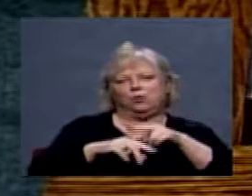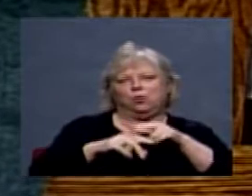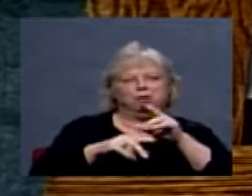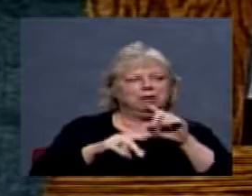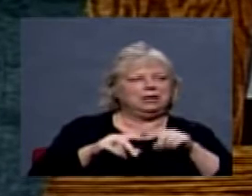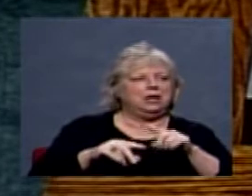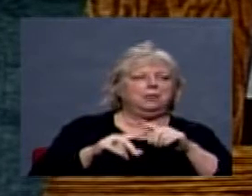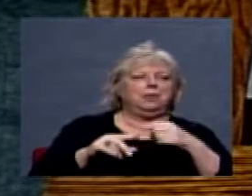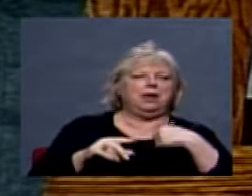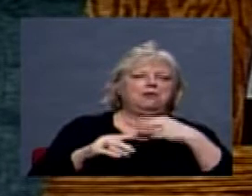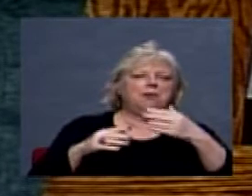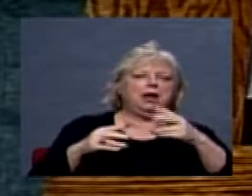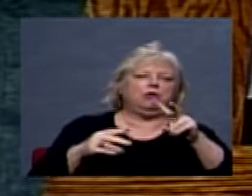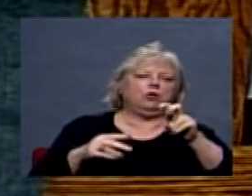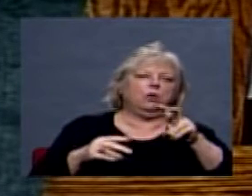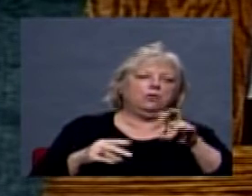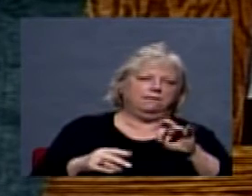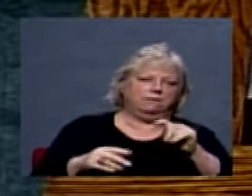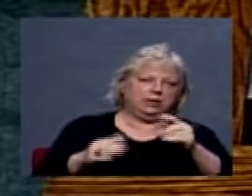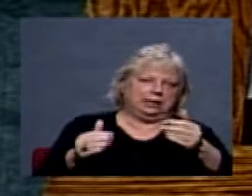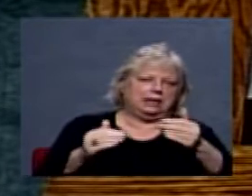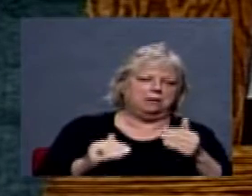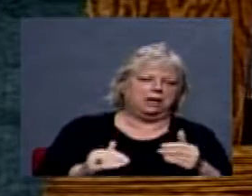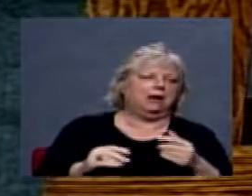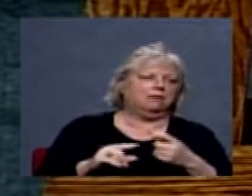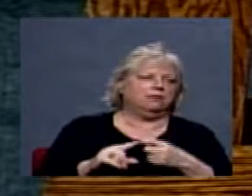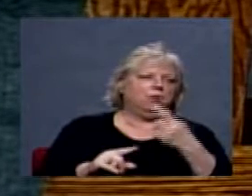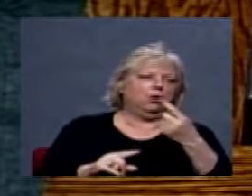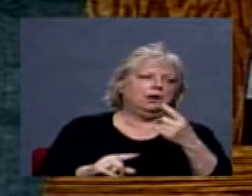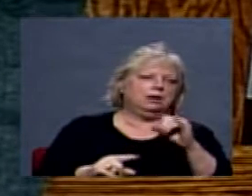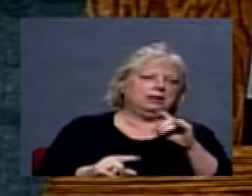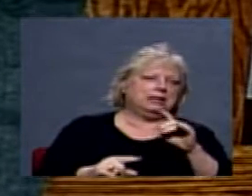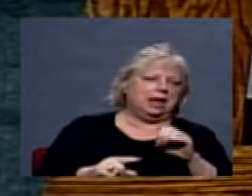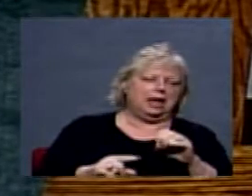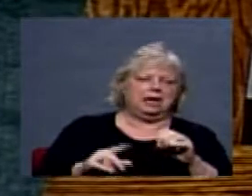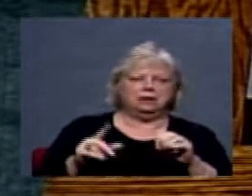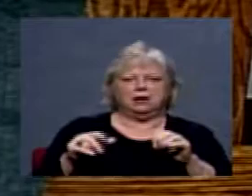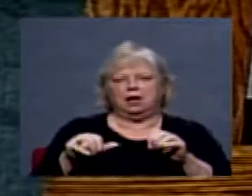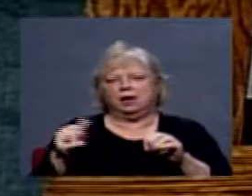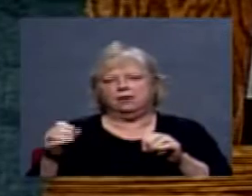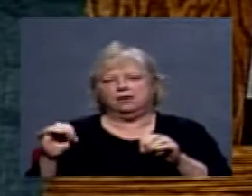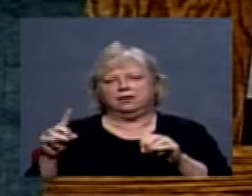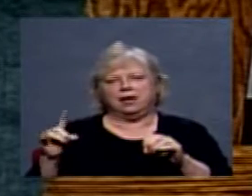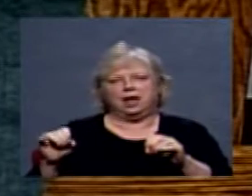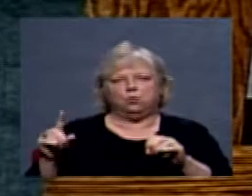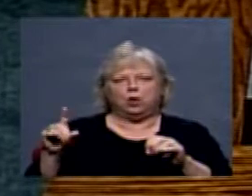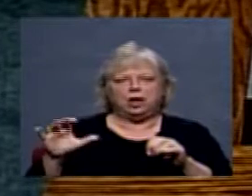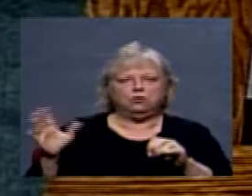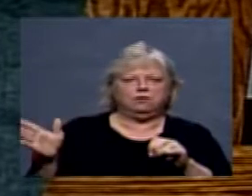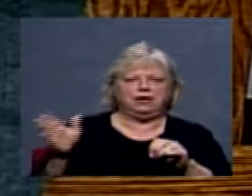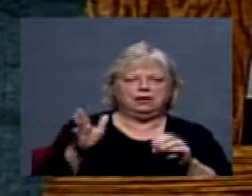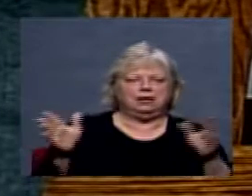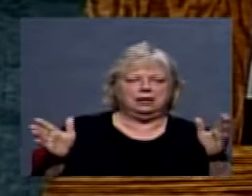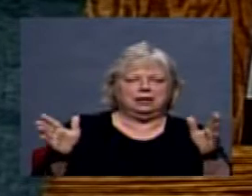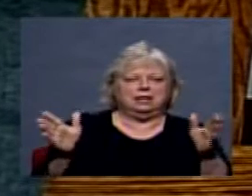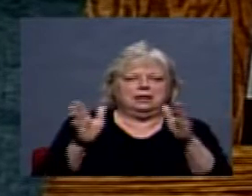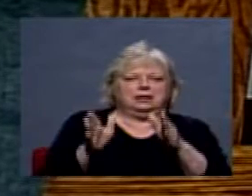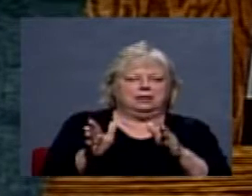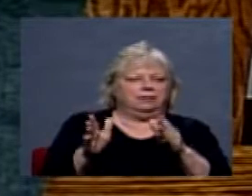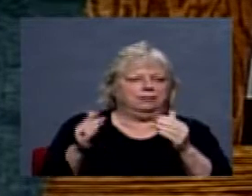about a 200-foot setback from one side, 100 and something from another side. It's